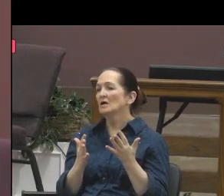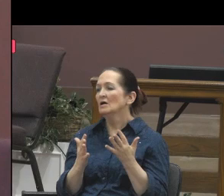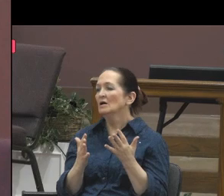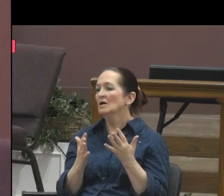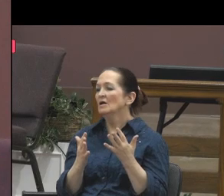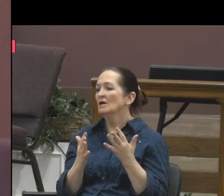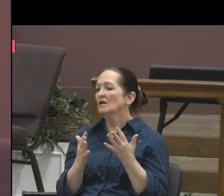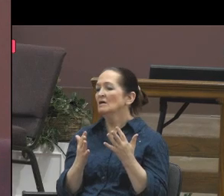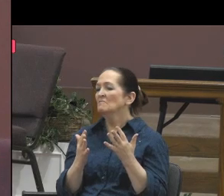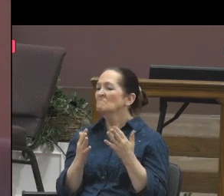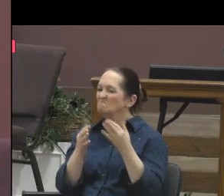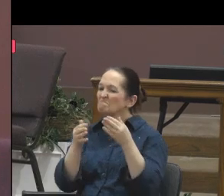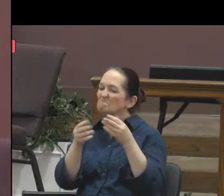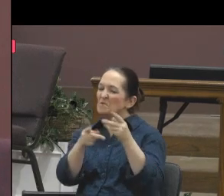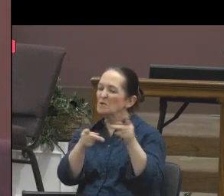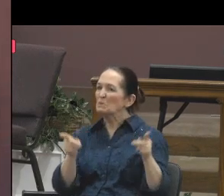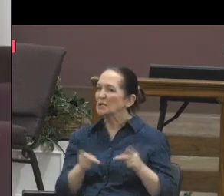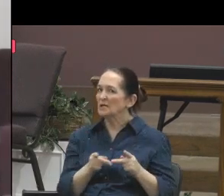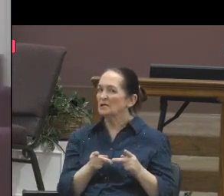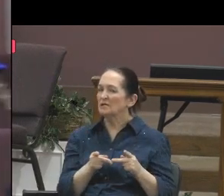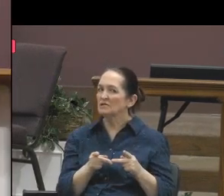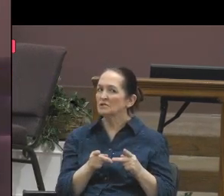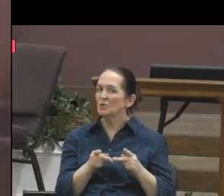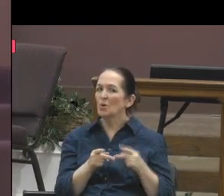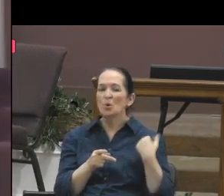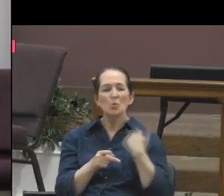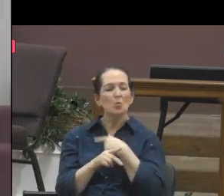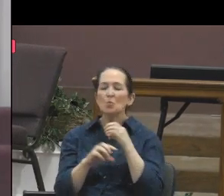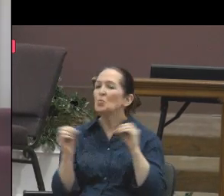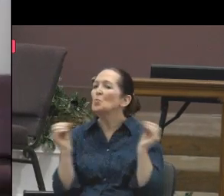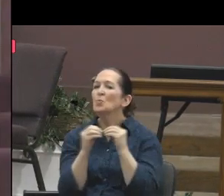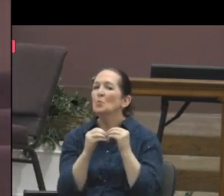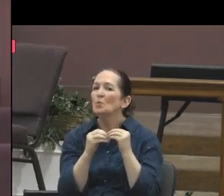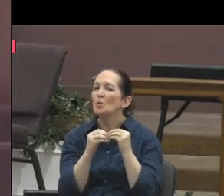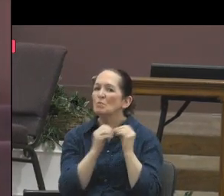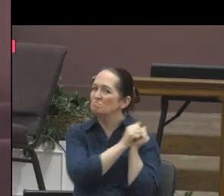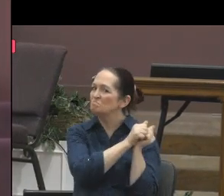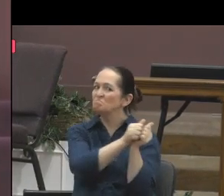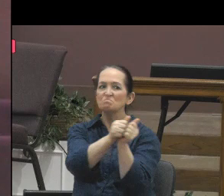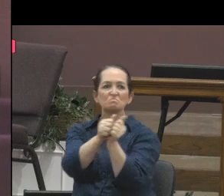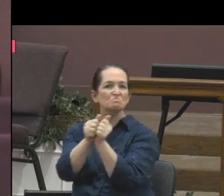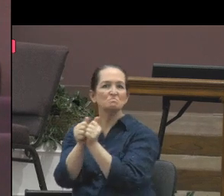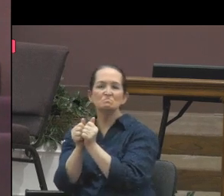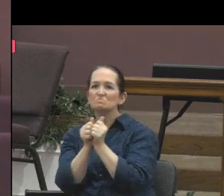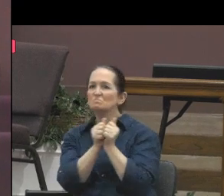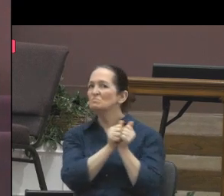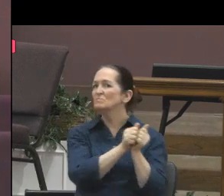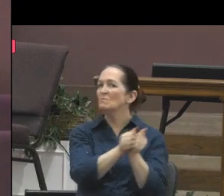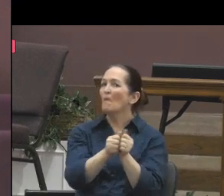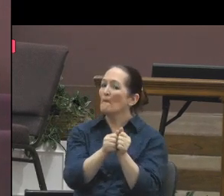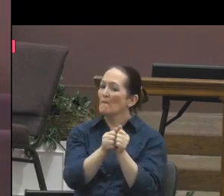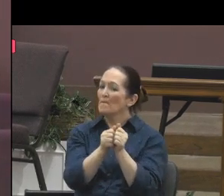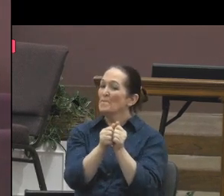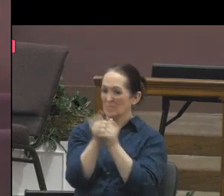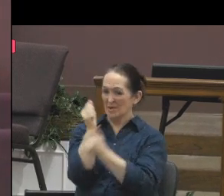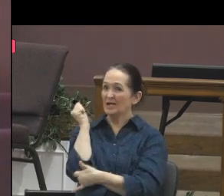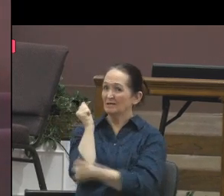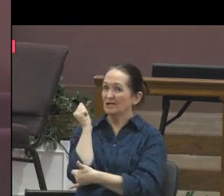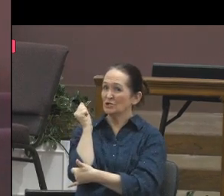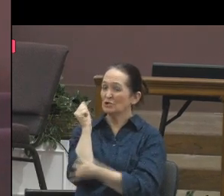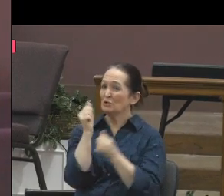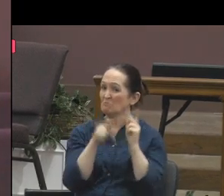gotten to a point where we are no longer a unified people as a nation, but a